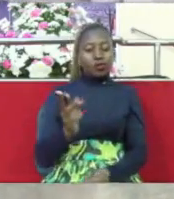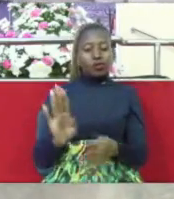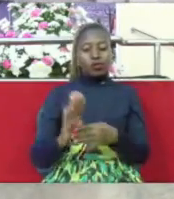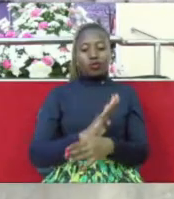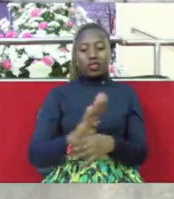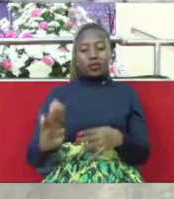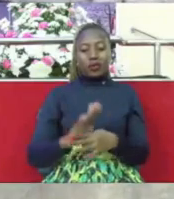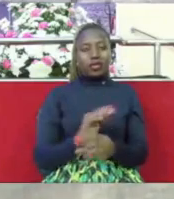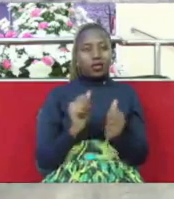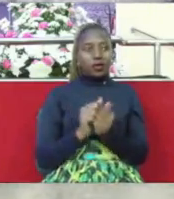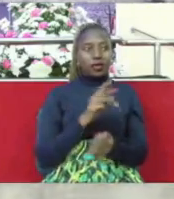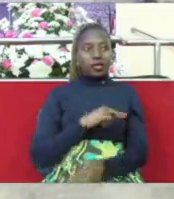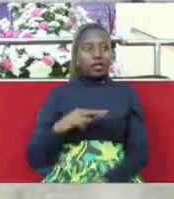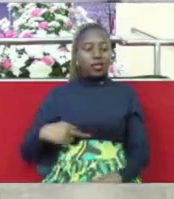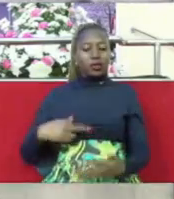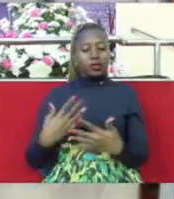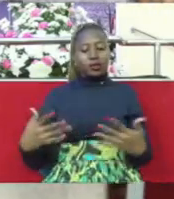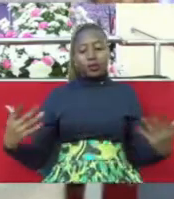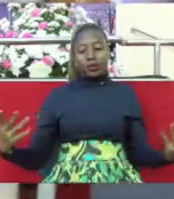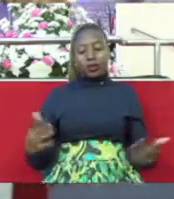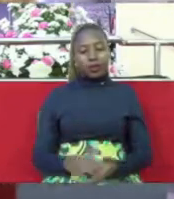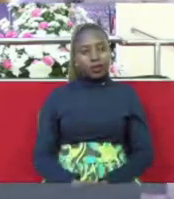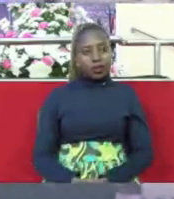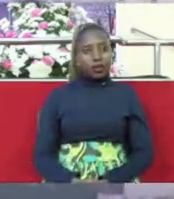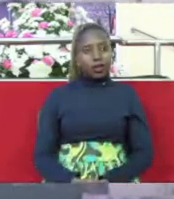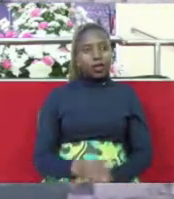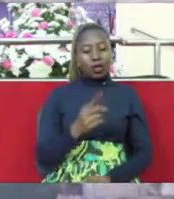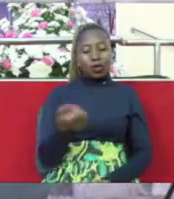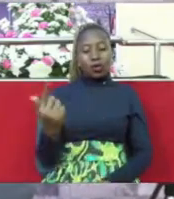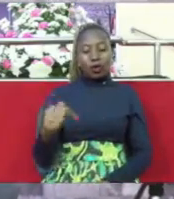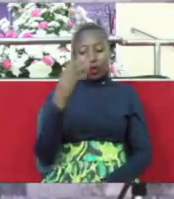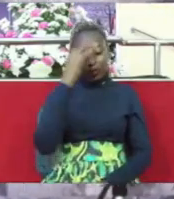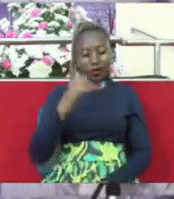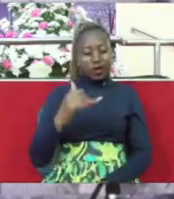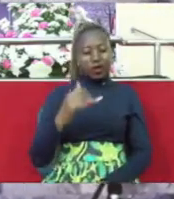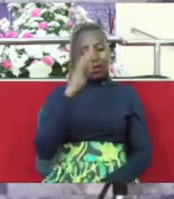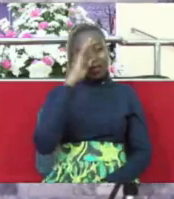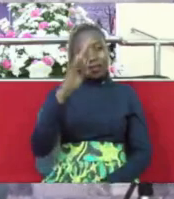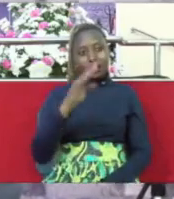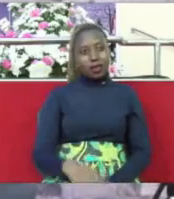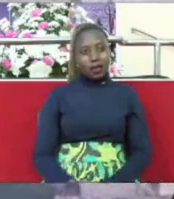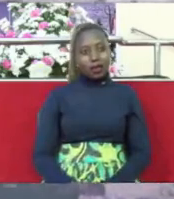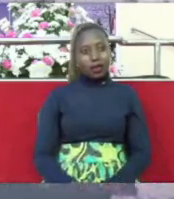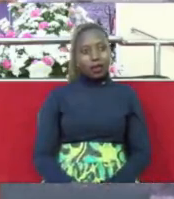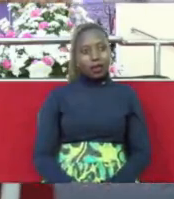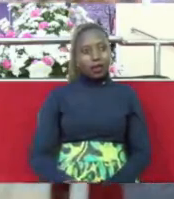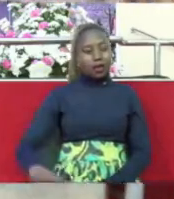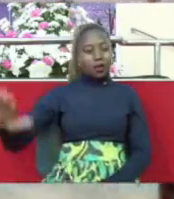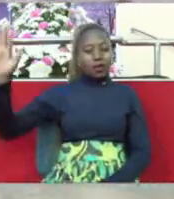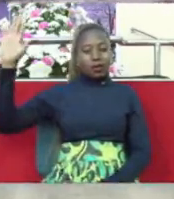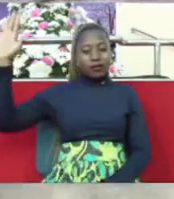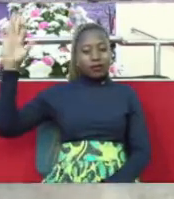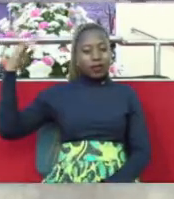Na sisi tumekuwa na mambo yetu ya kidini kila wakati. We come because it's a Sunday. Tunakuja kwa sababu ni siku ya Jumapili. We lift our hands because people are